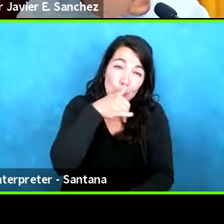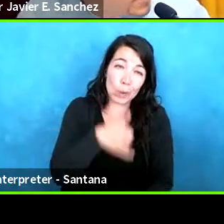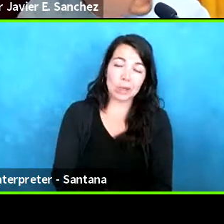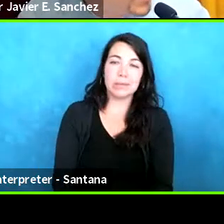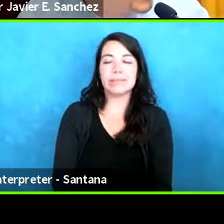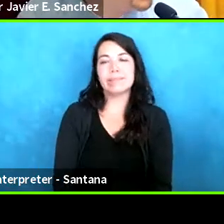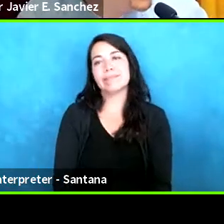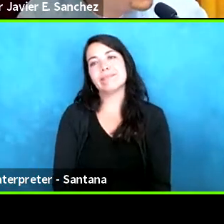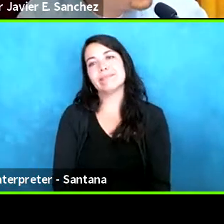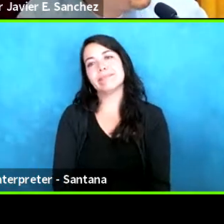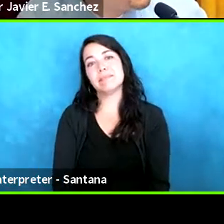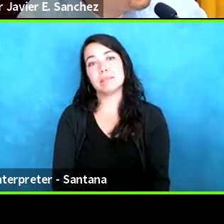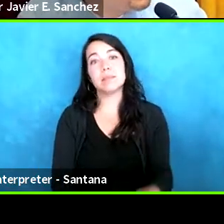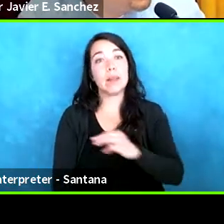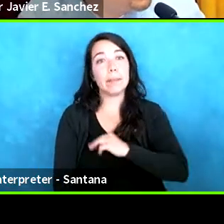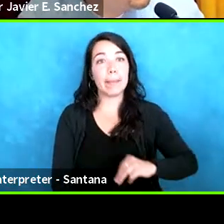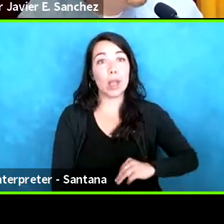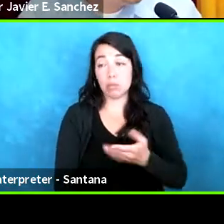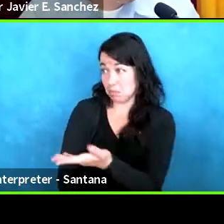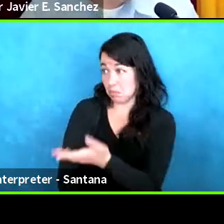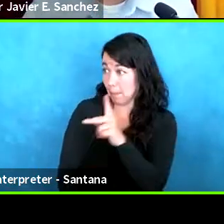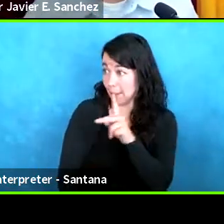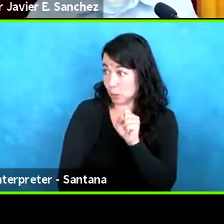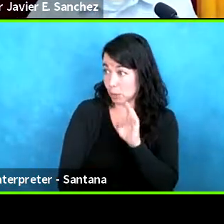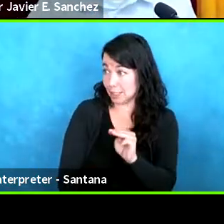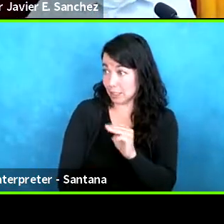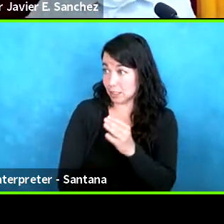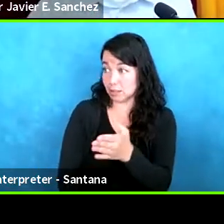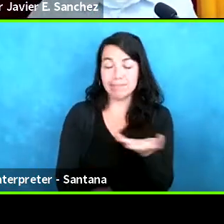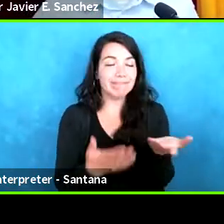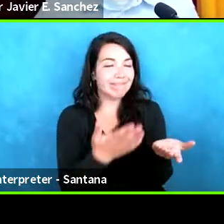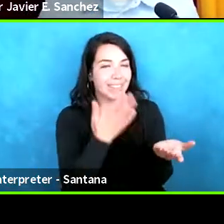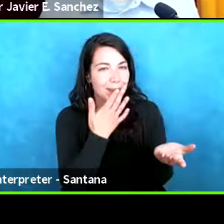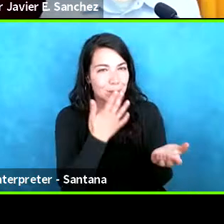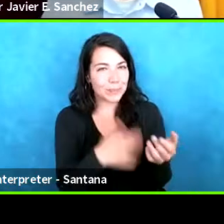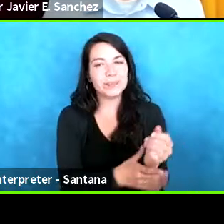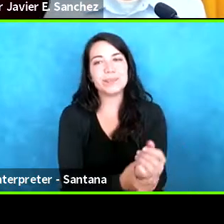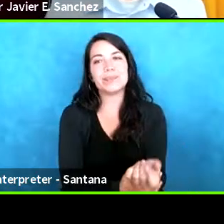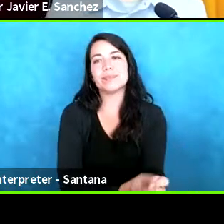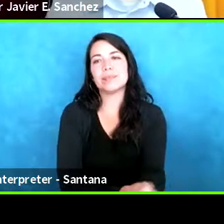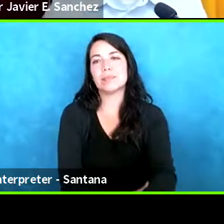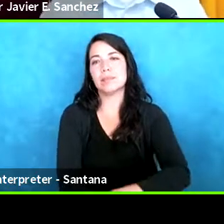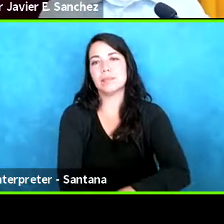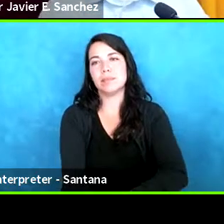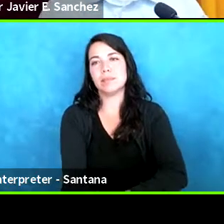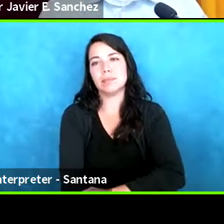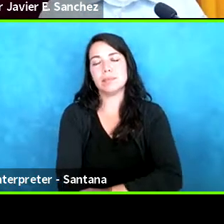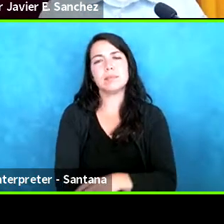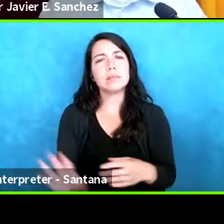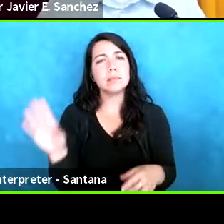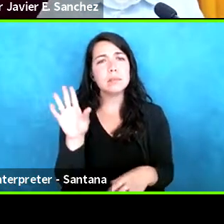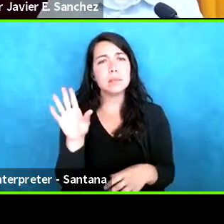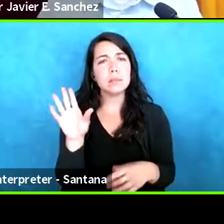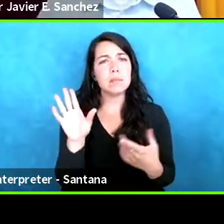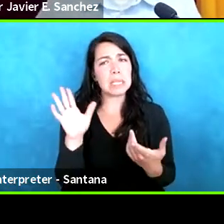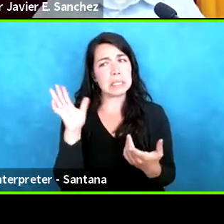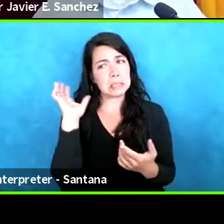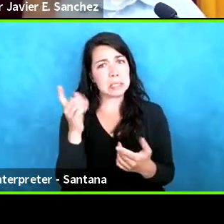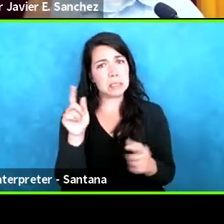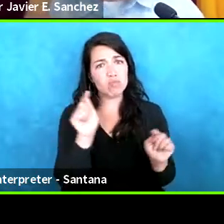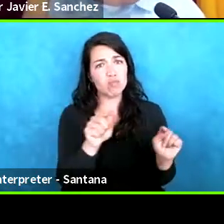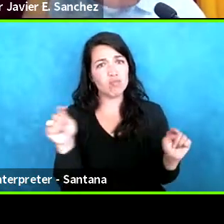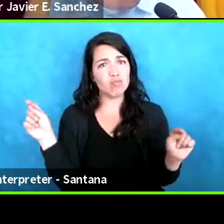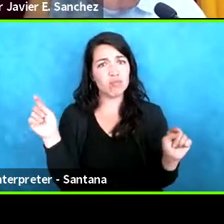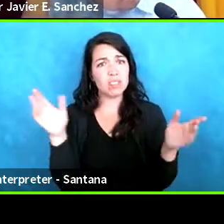Thank you, Councillor. Councillor Peggy Sue Martinez. Thank you, Mayor. So I've had some concern from residents in Car